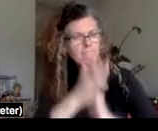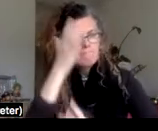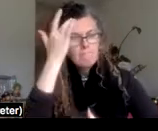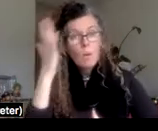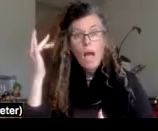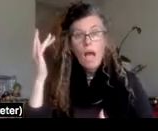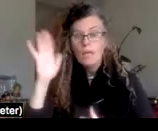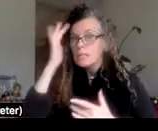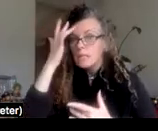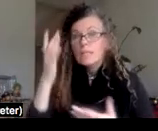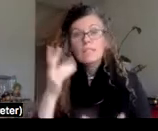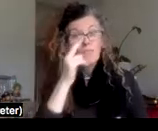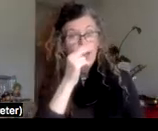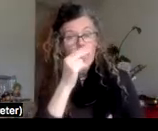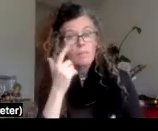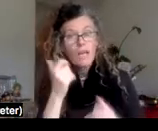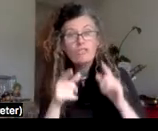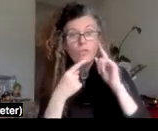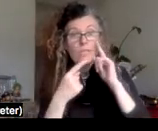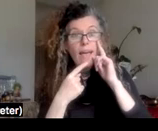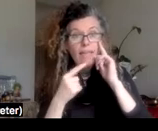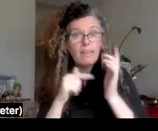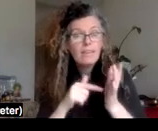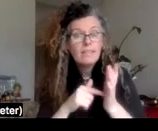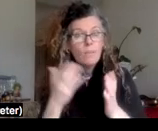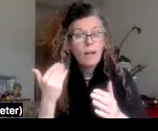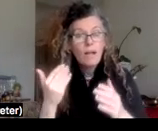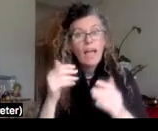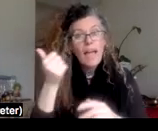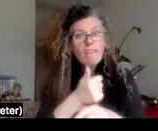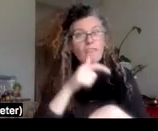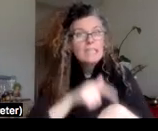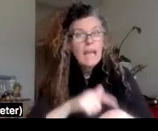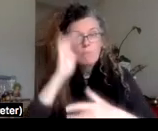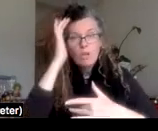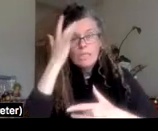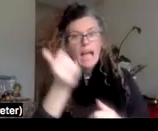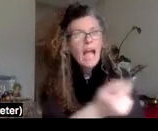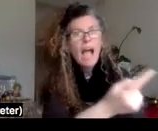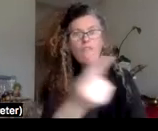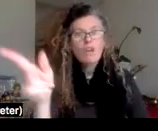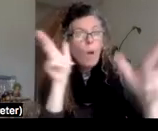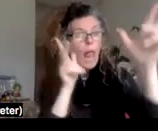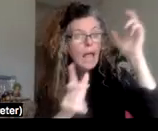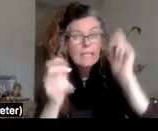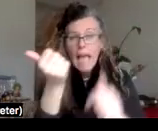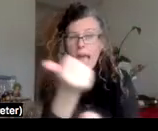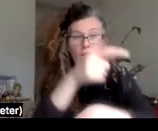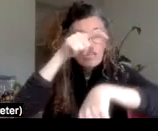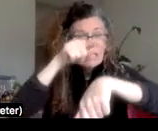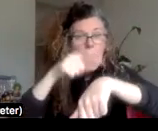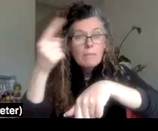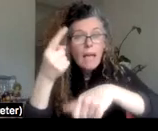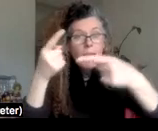Getting sick, and this is funny because you said this a moment ago. Every time you got sick, everyone listening, every single time